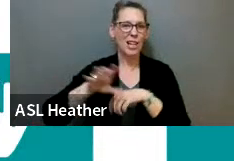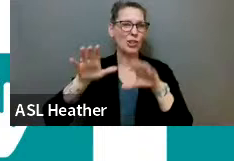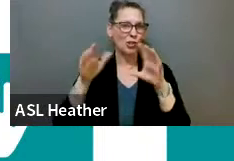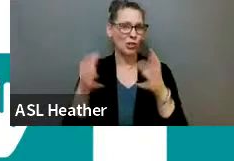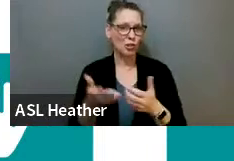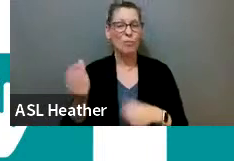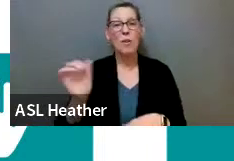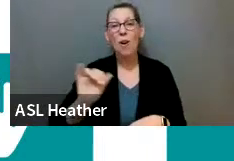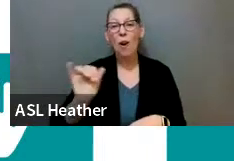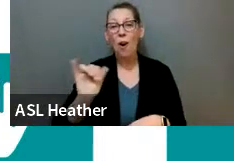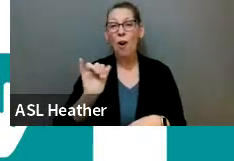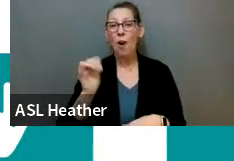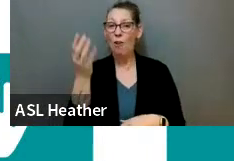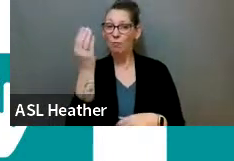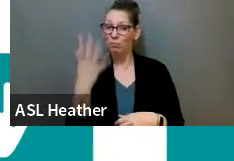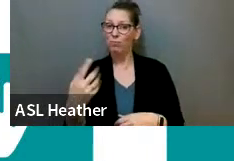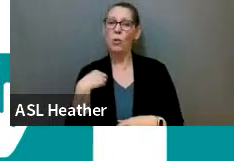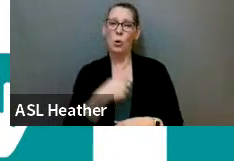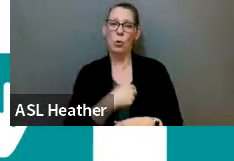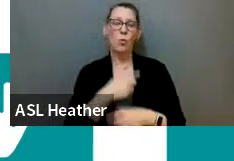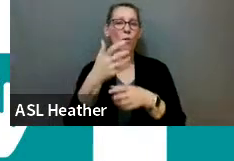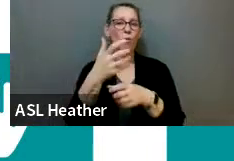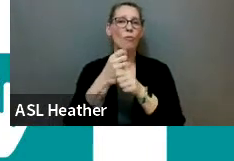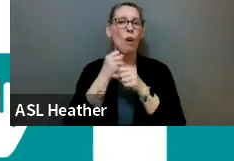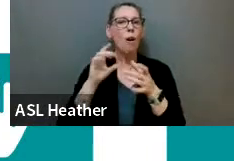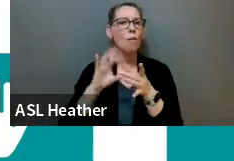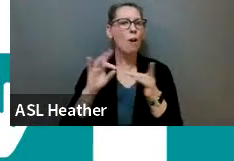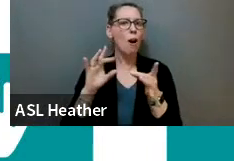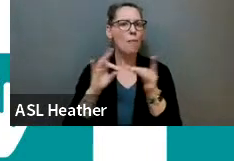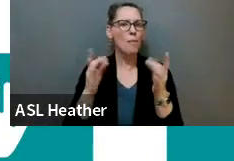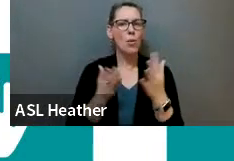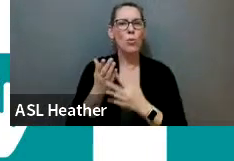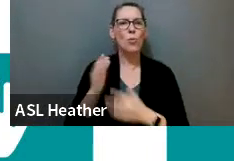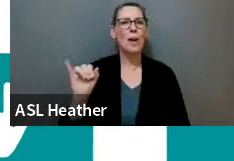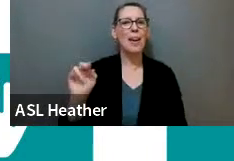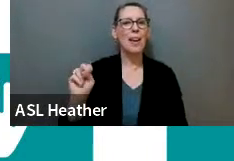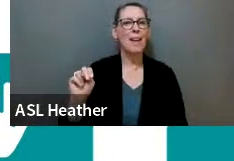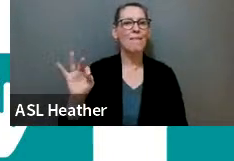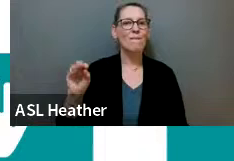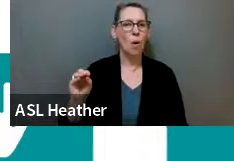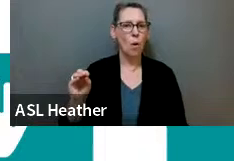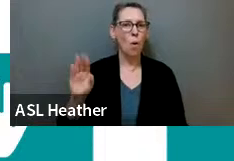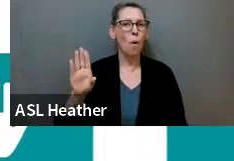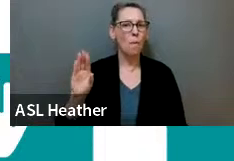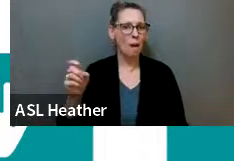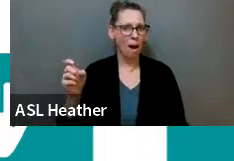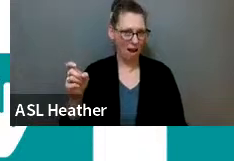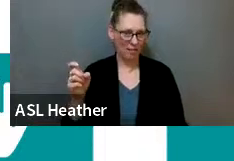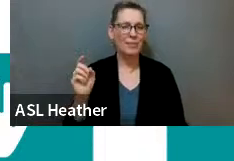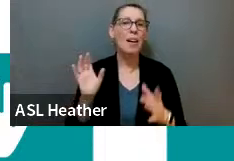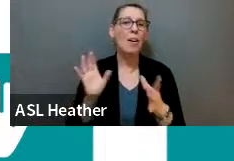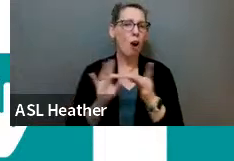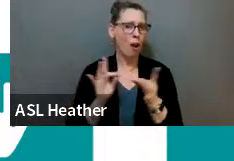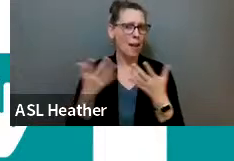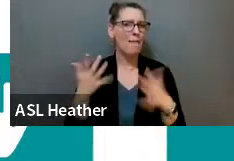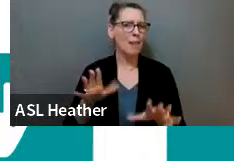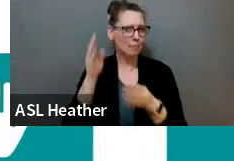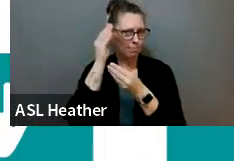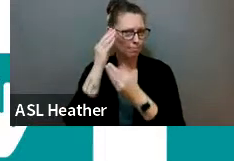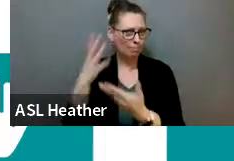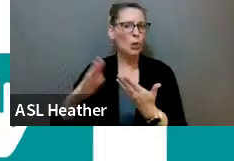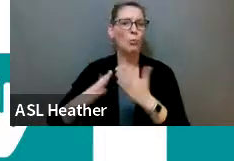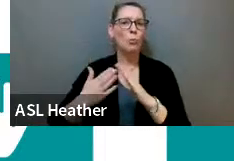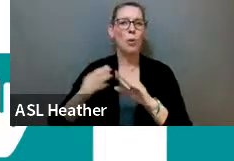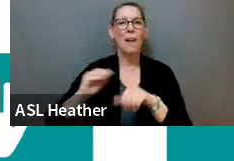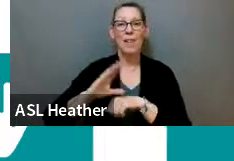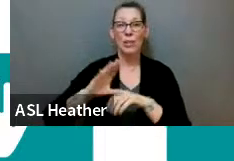I also just wanted to mention that we did receive a comment through our info box, and that comment was passed along to our community